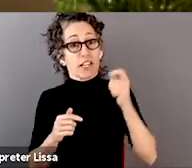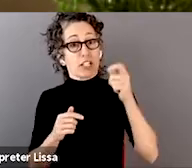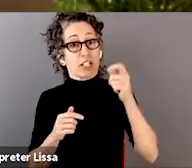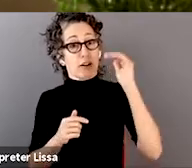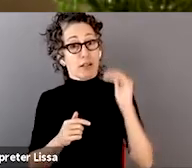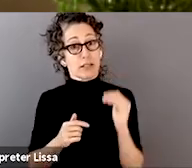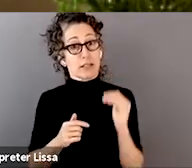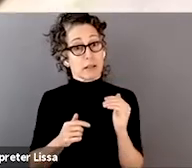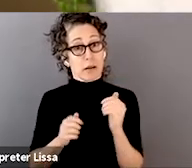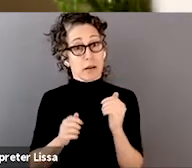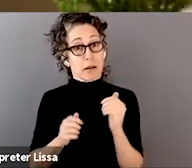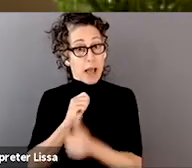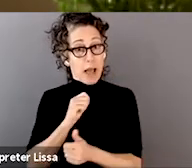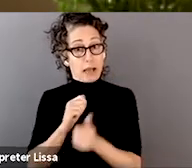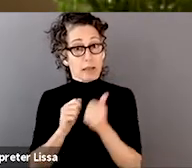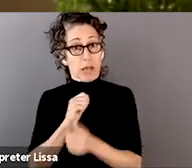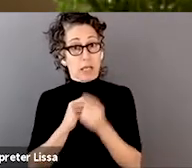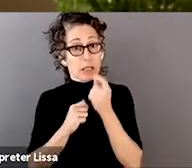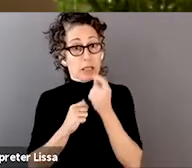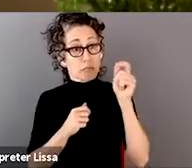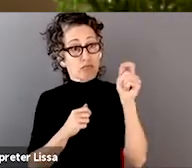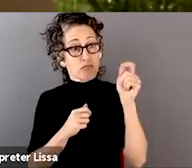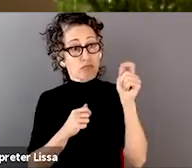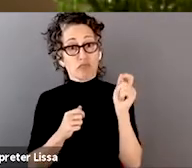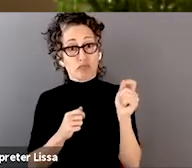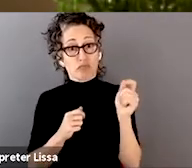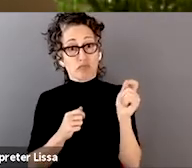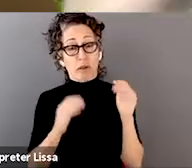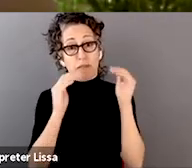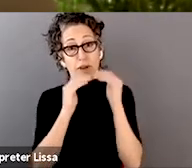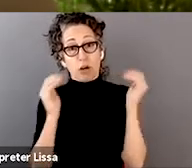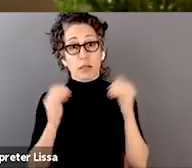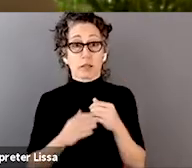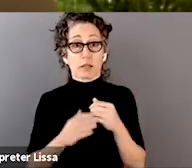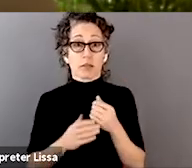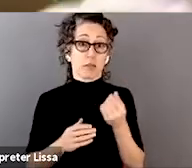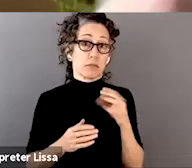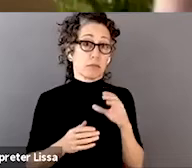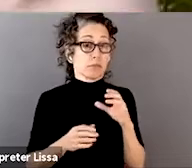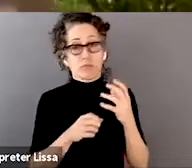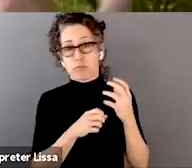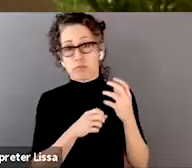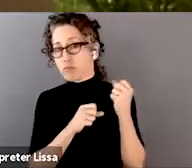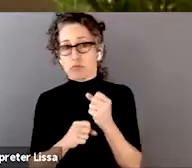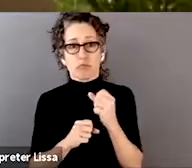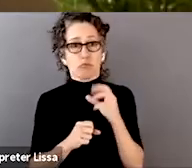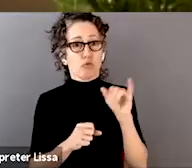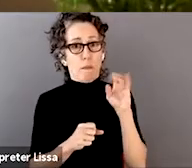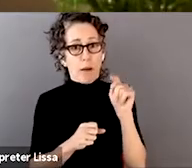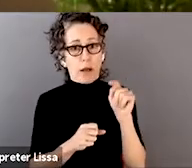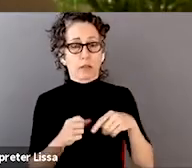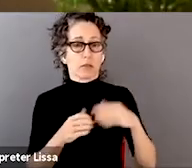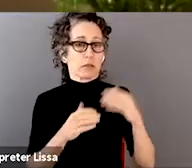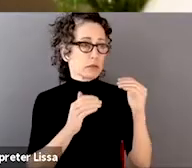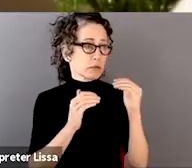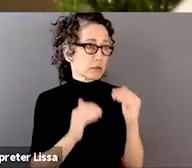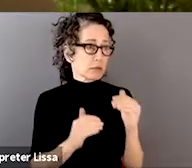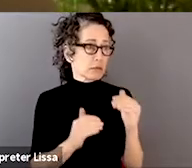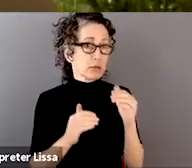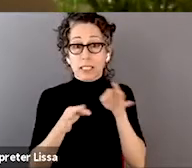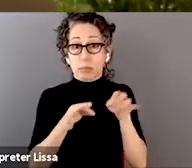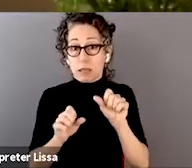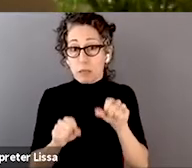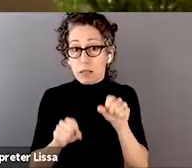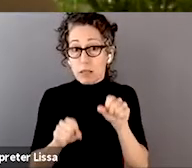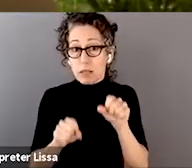terms of difference fairness metrics, in terms of if it's robustness, in terms of even like just probing through some explainability tools. I think